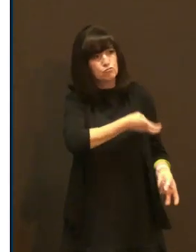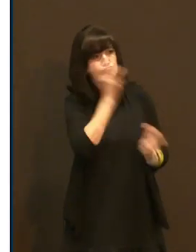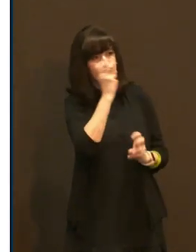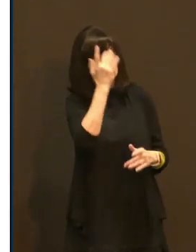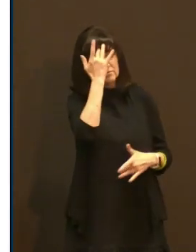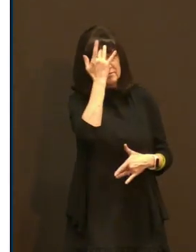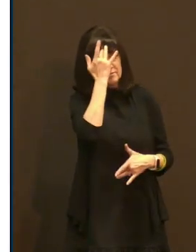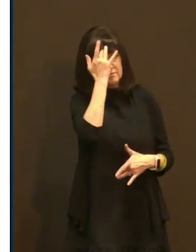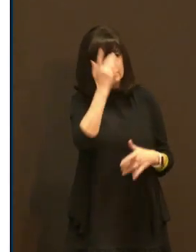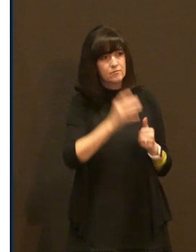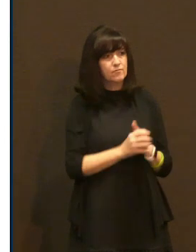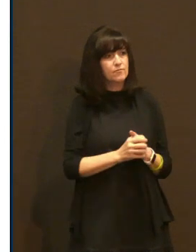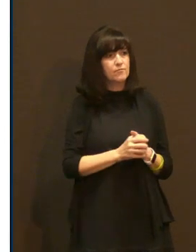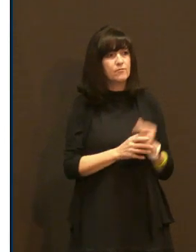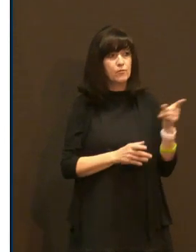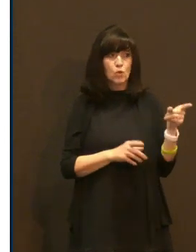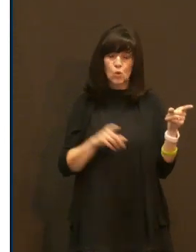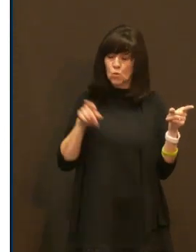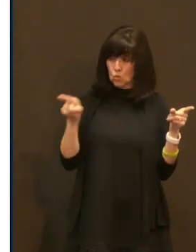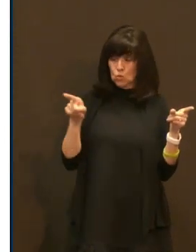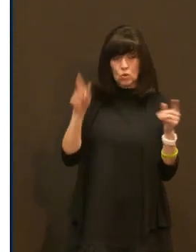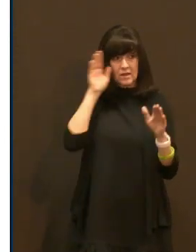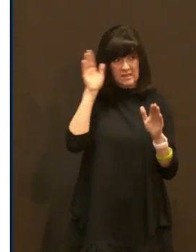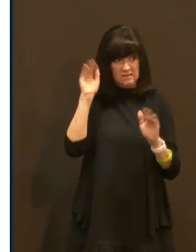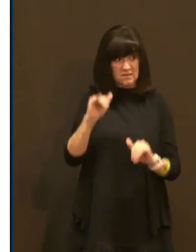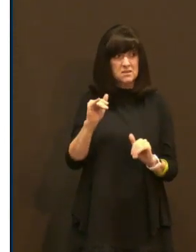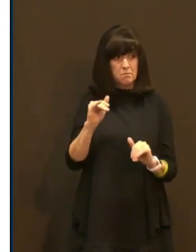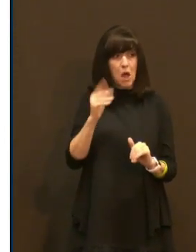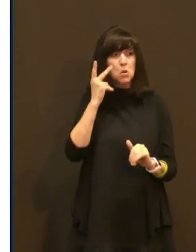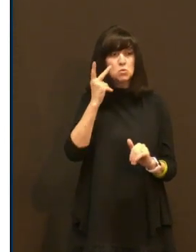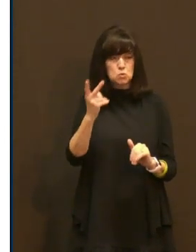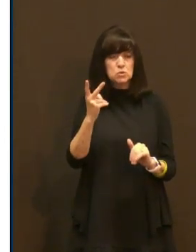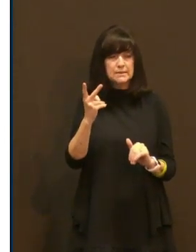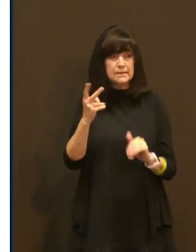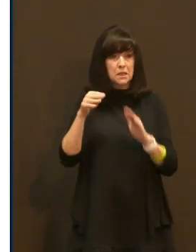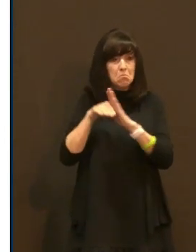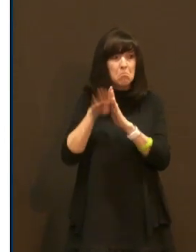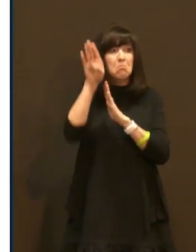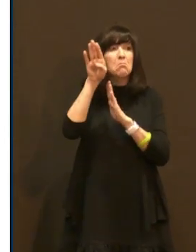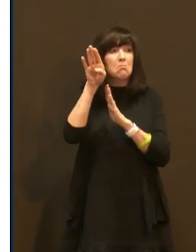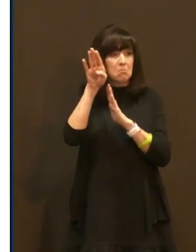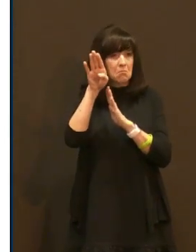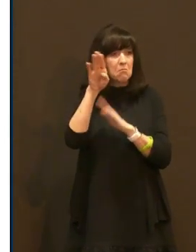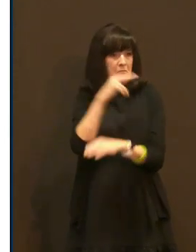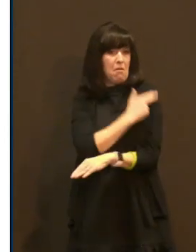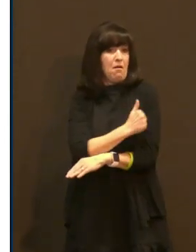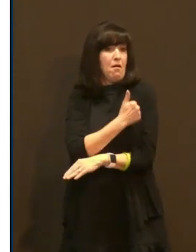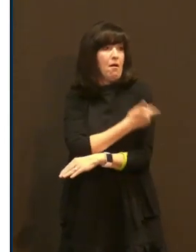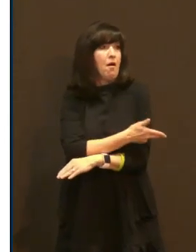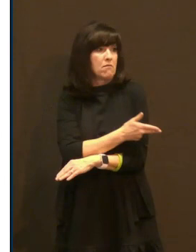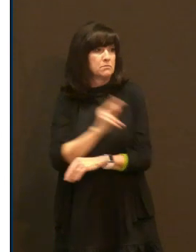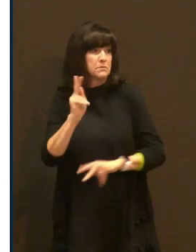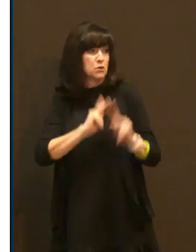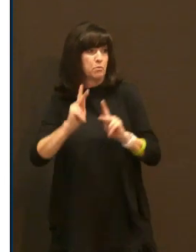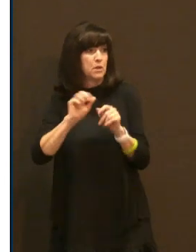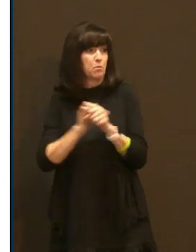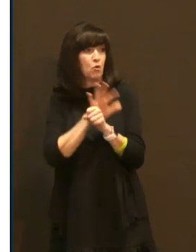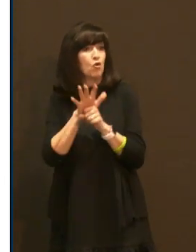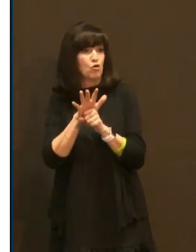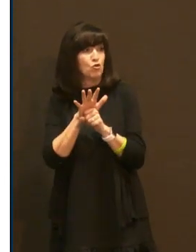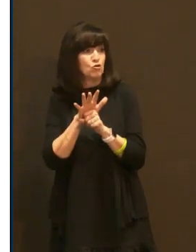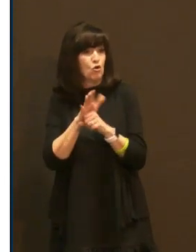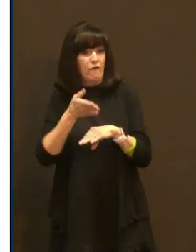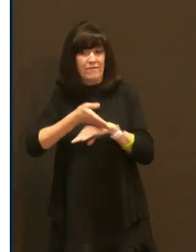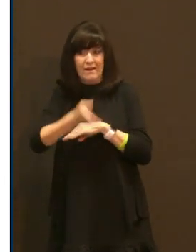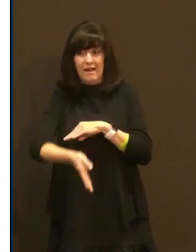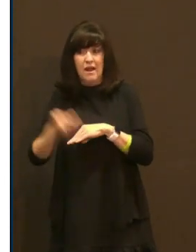a slight bump in hospitalizations or daily increases just as a result of these bans being lifted? Is that something that is